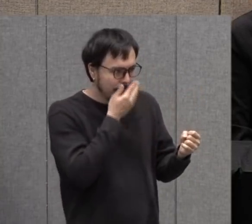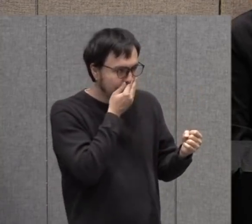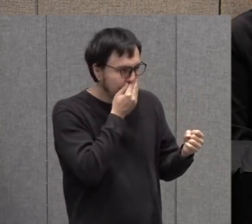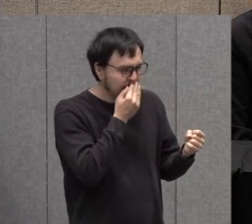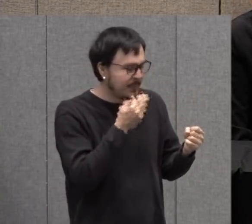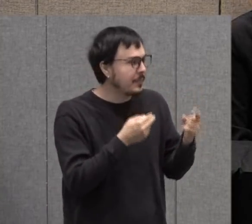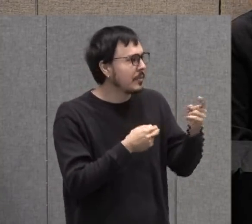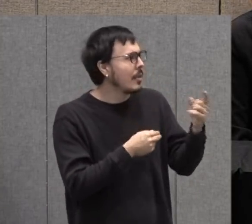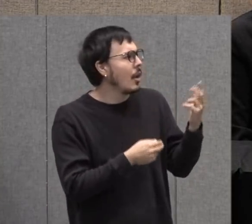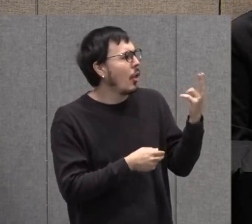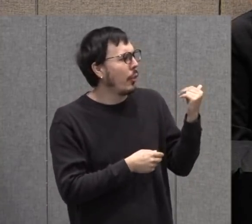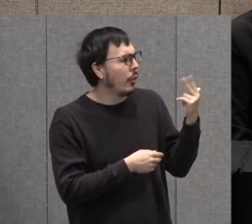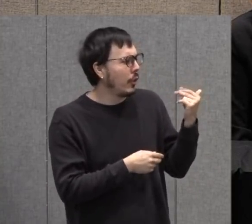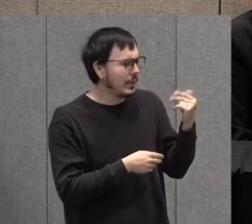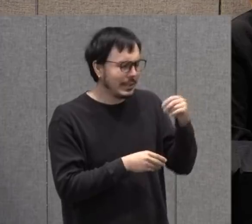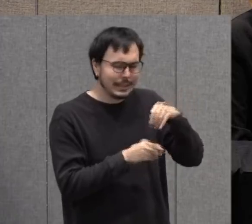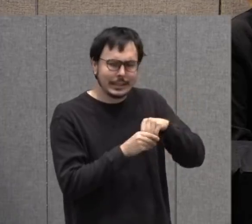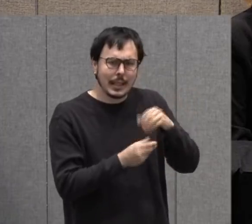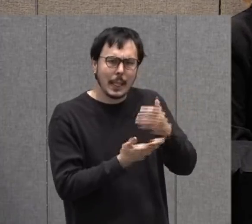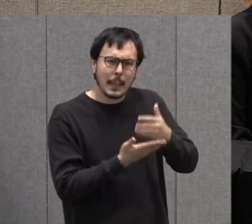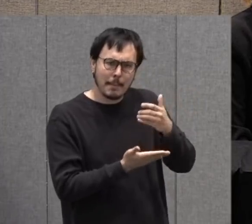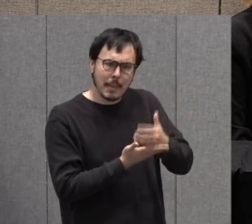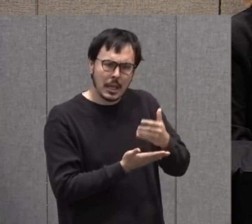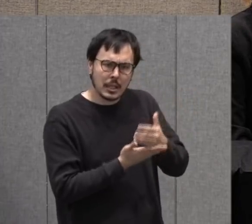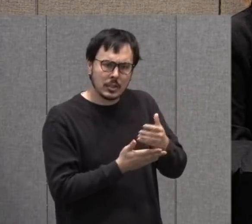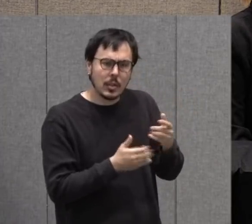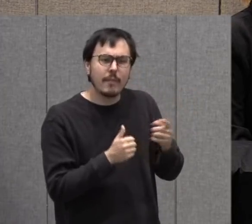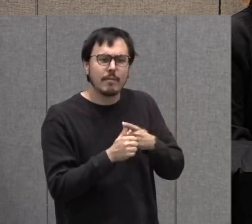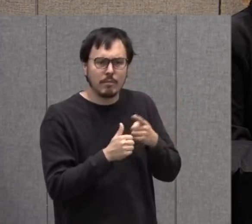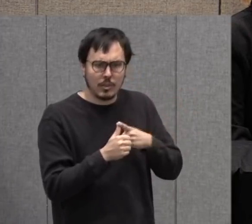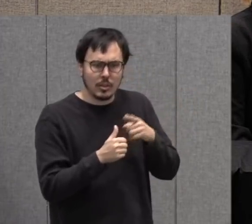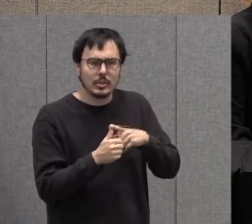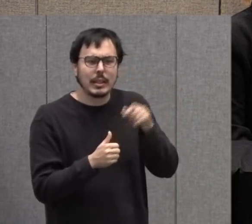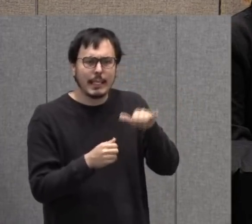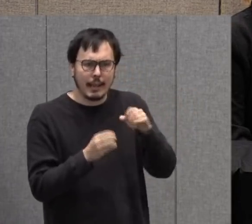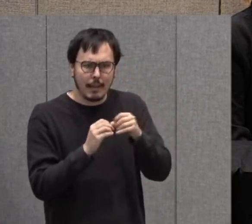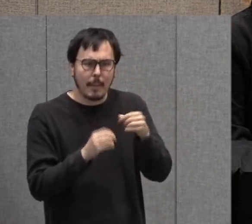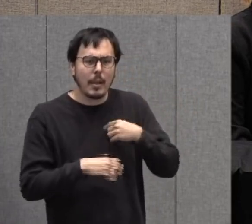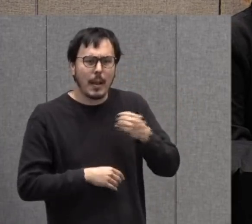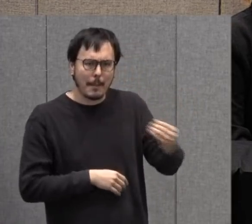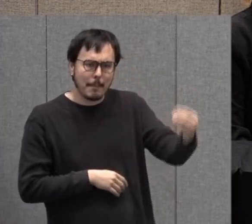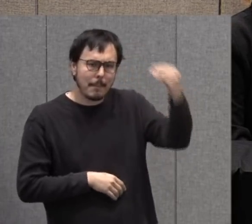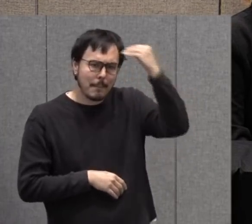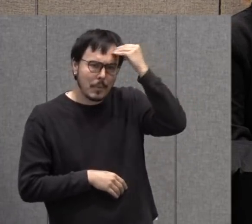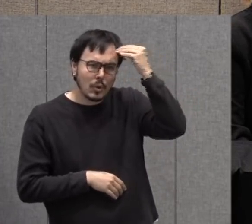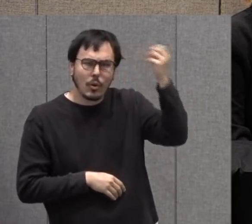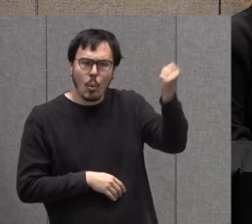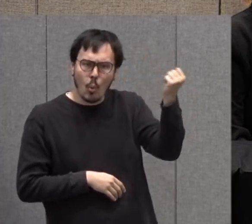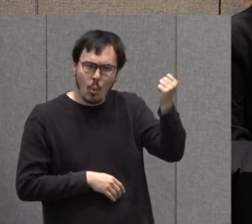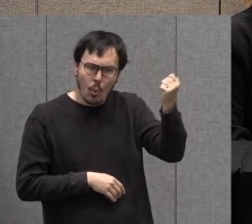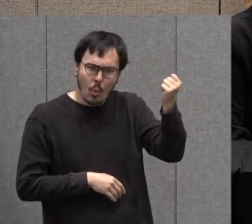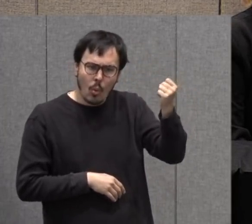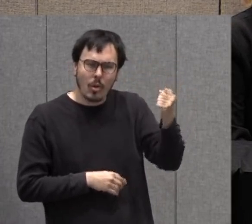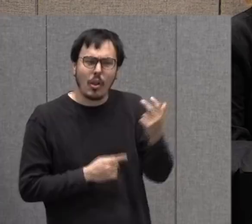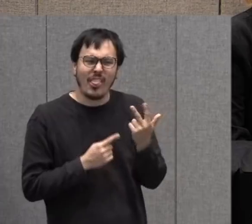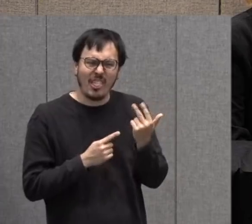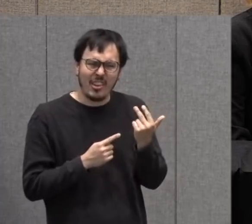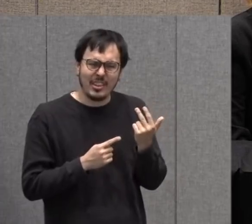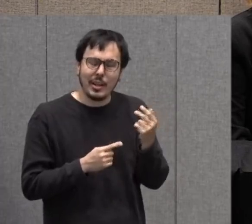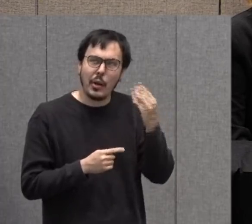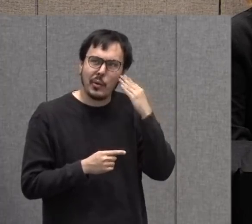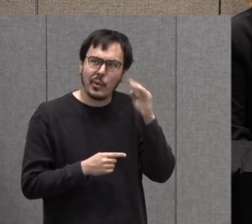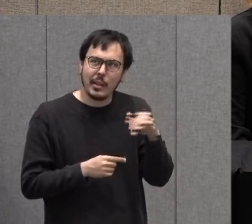was 13 in the bucket, so I'm going to first put that number in my brain, 13. I know that's a